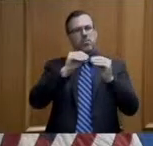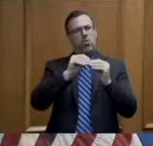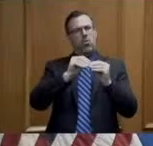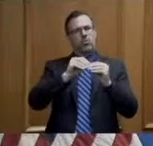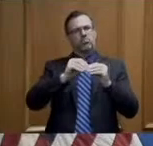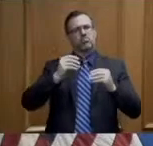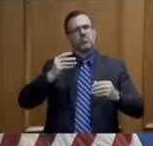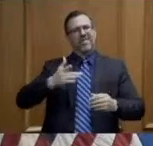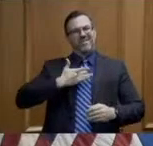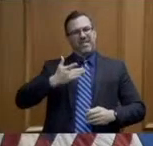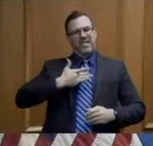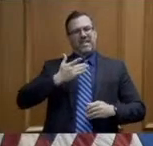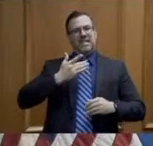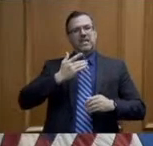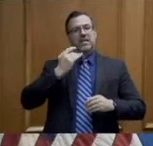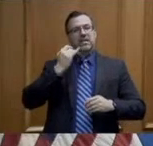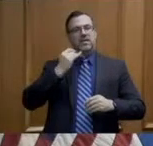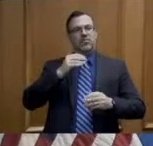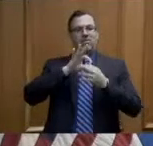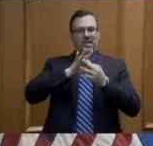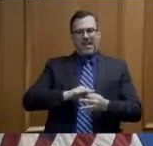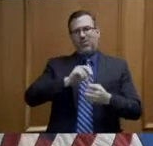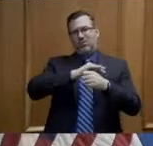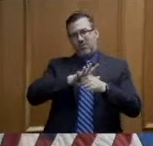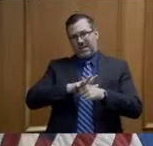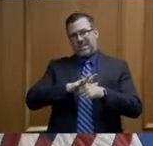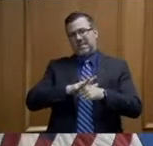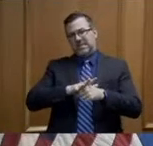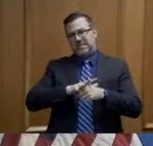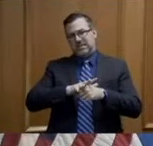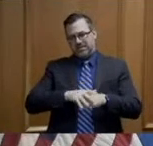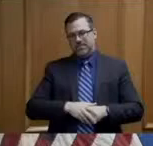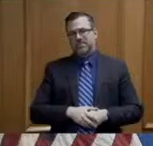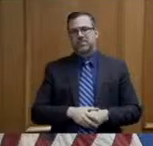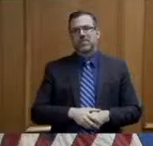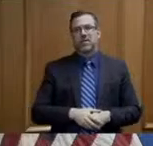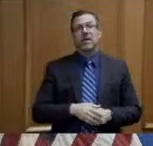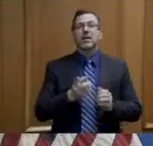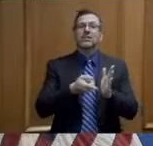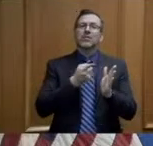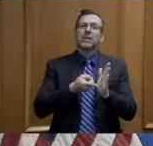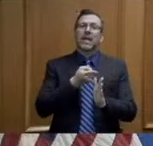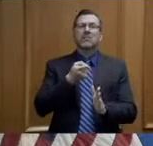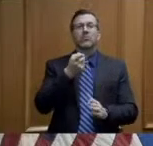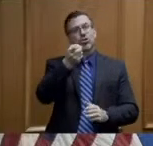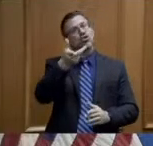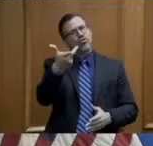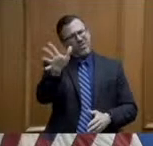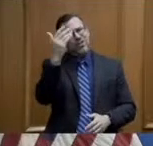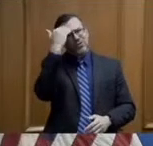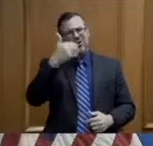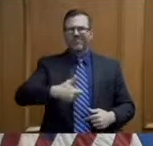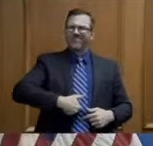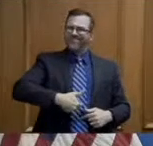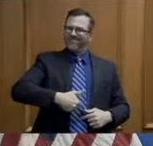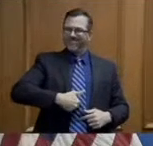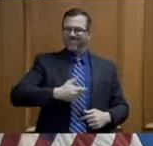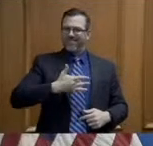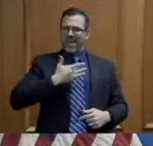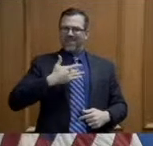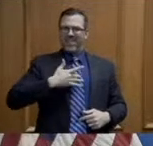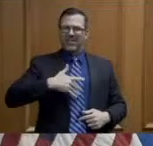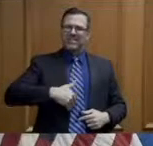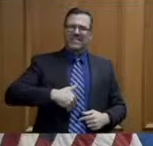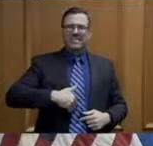infected. Likewise, sometimes we know that people just don't feel right, or they might be what we call